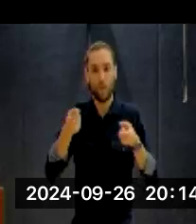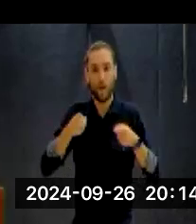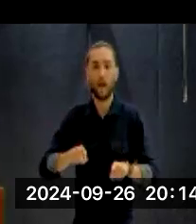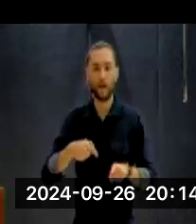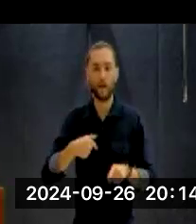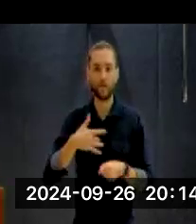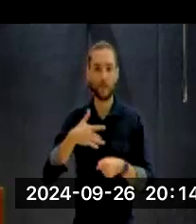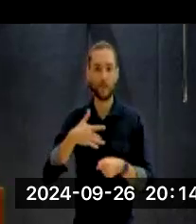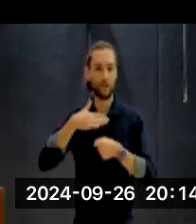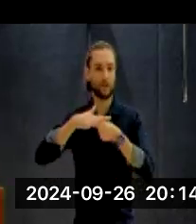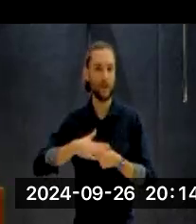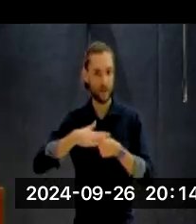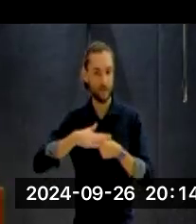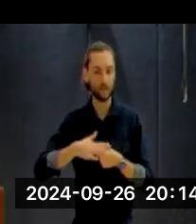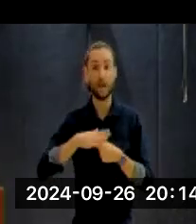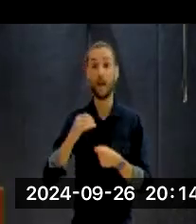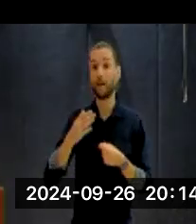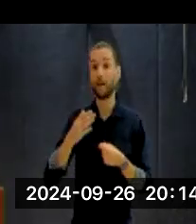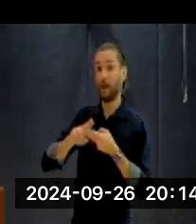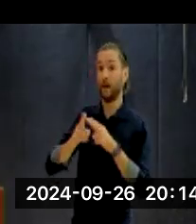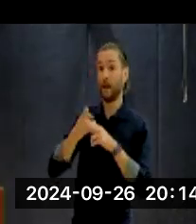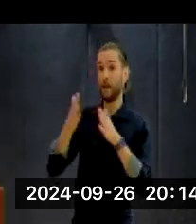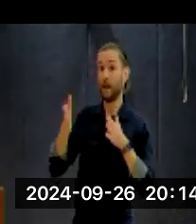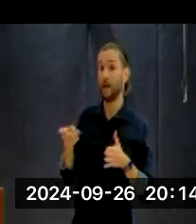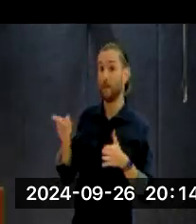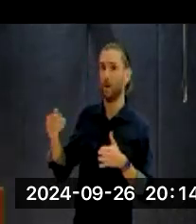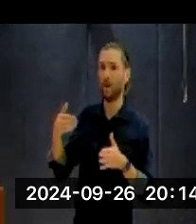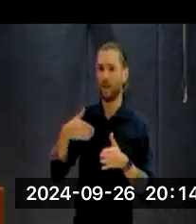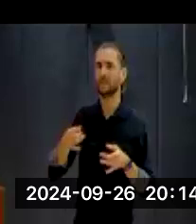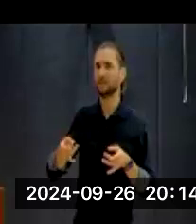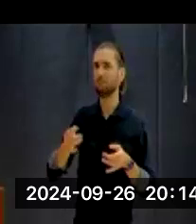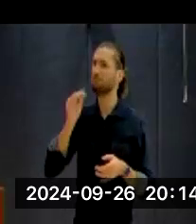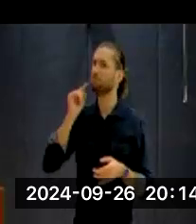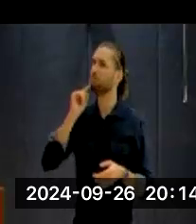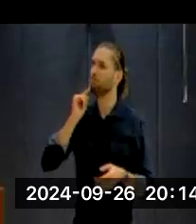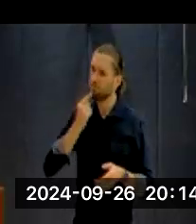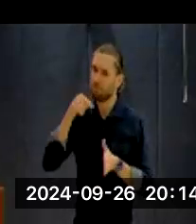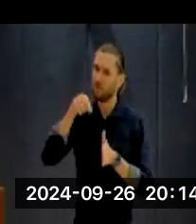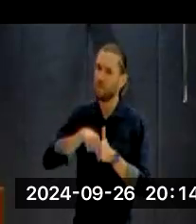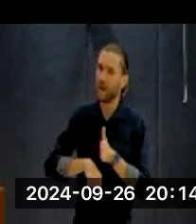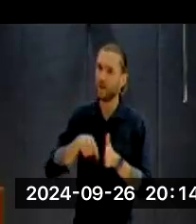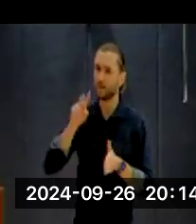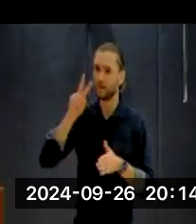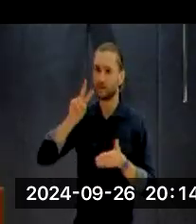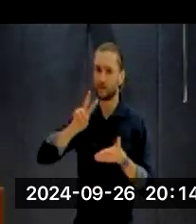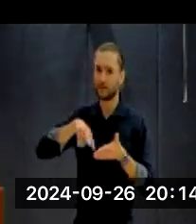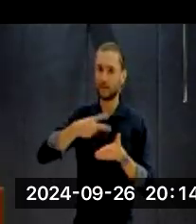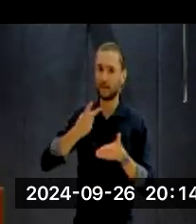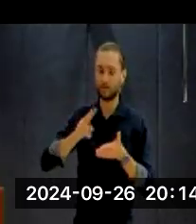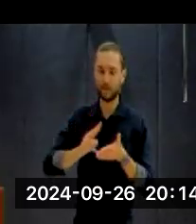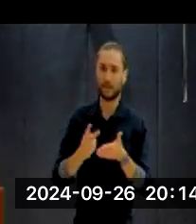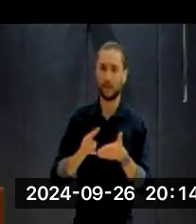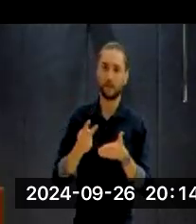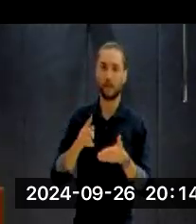And I have a neighbor of mine. She has pretty profound dyslexia, and we found it to work for us. She's good to,